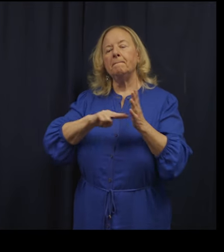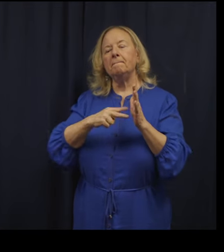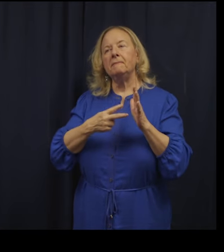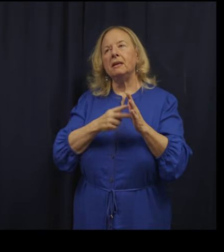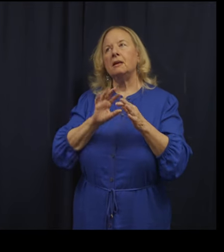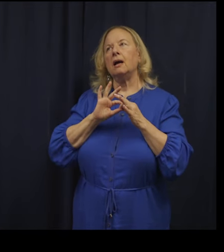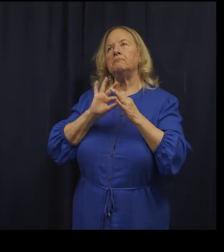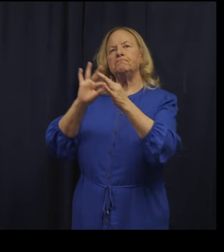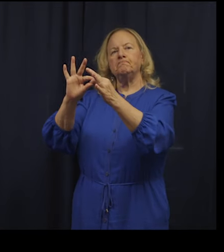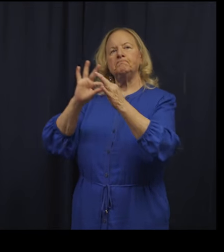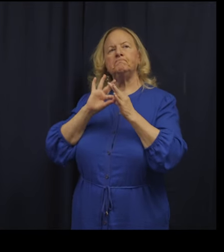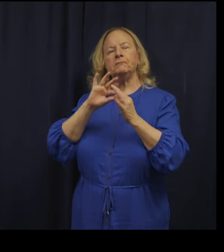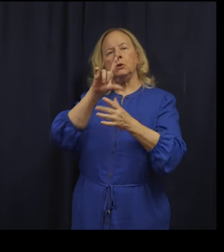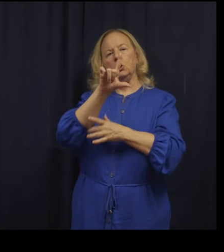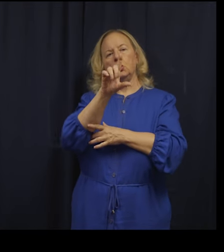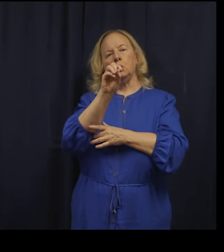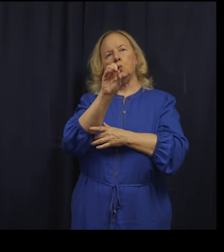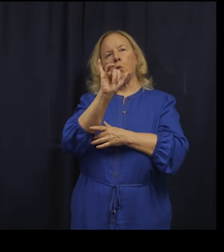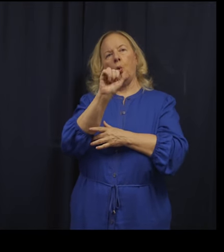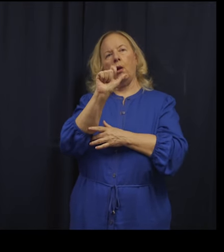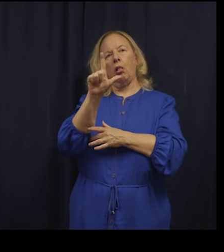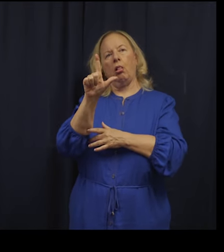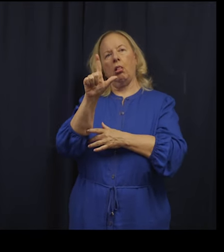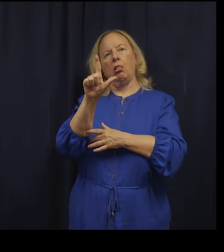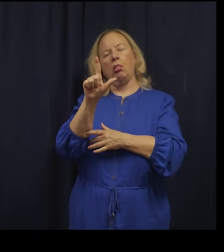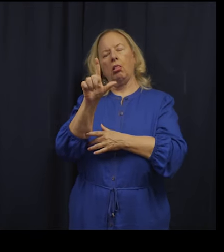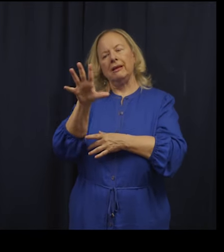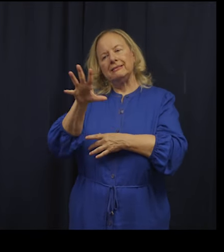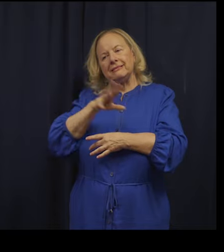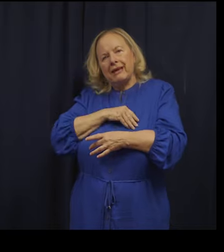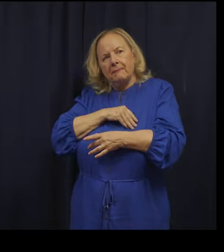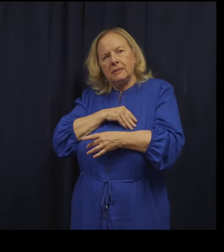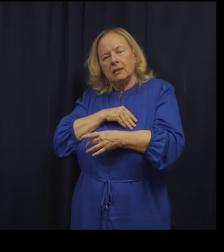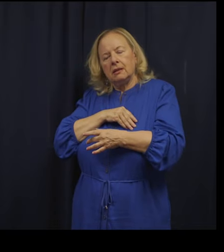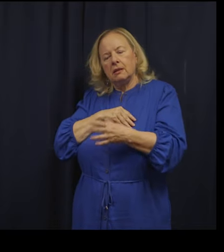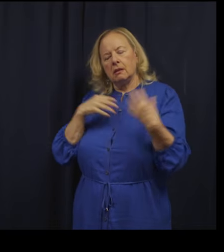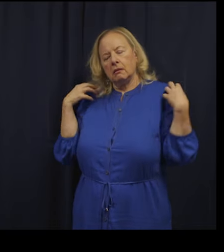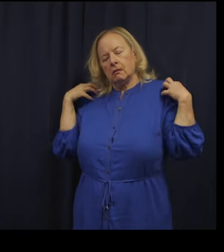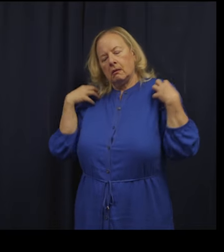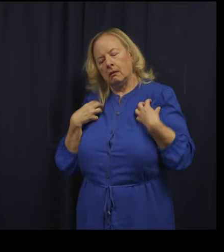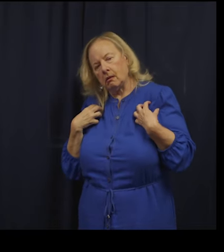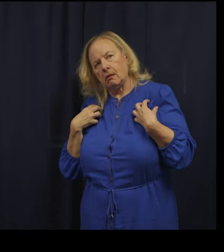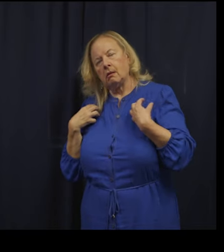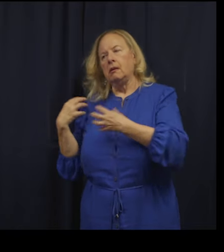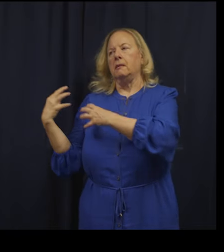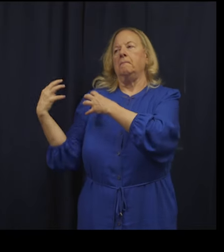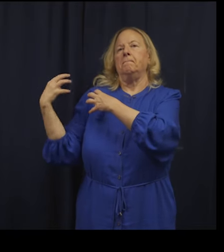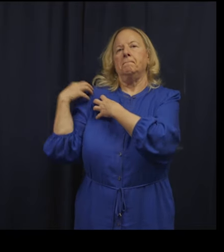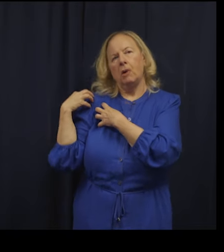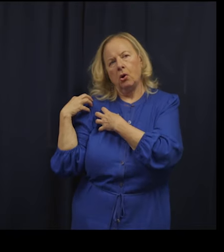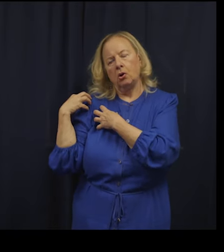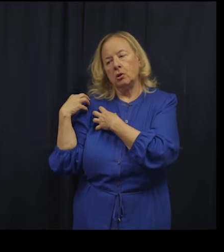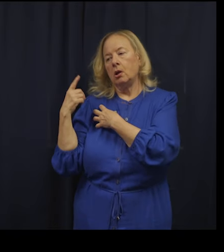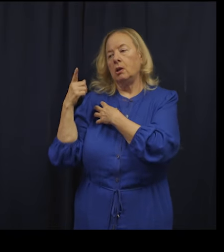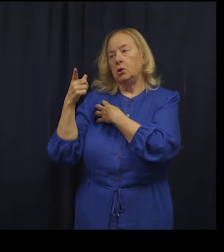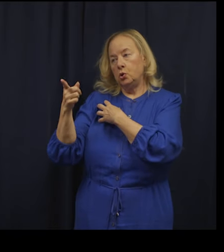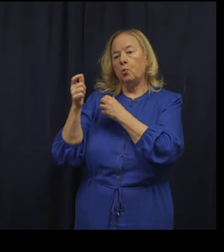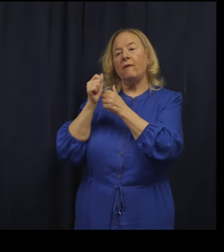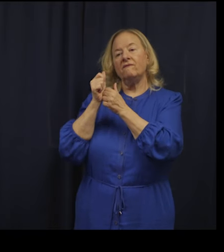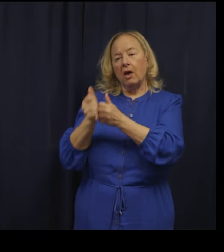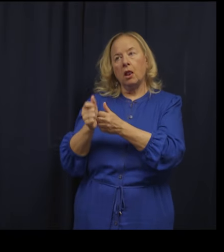your loyalty. And you're accepting the yoke of his kingship. What he wants you to do, you're going to